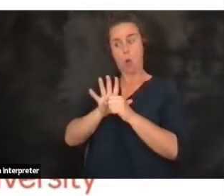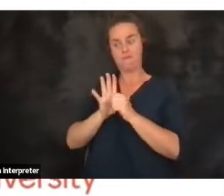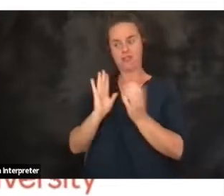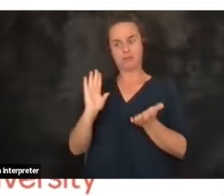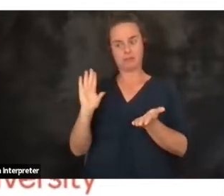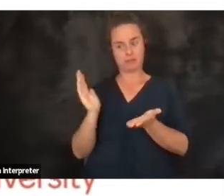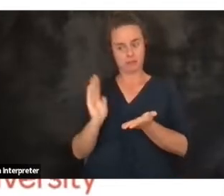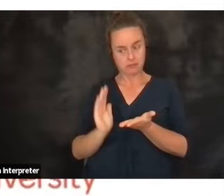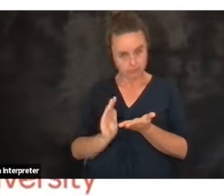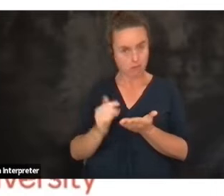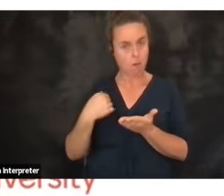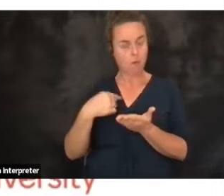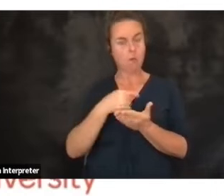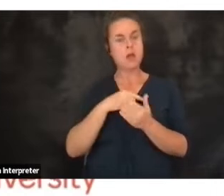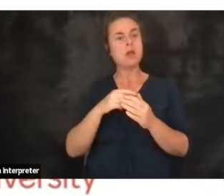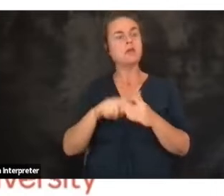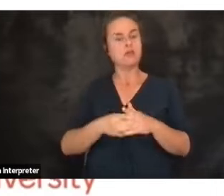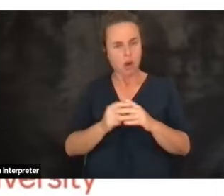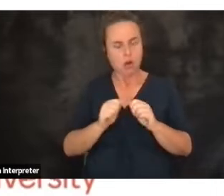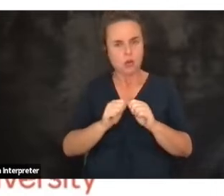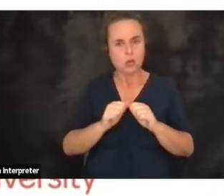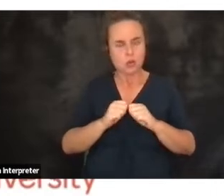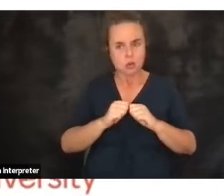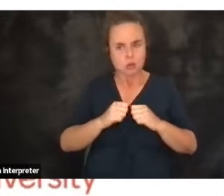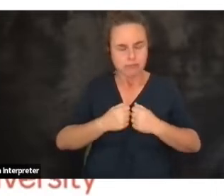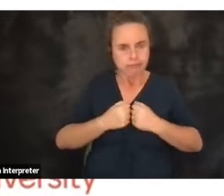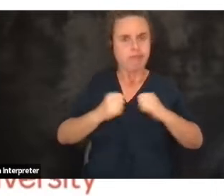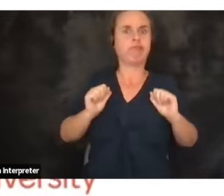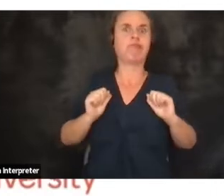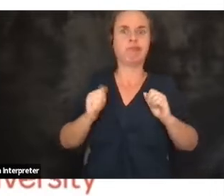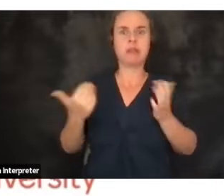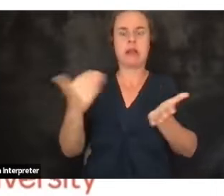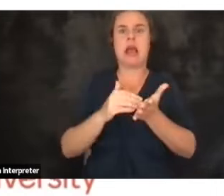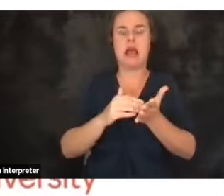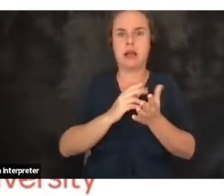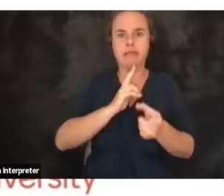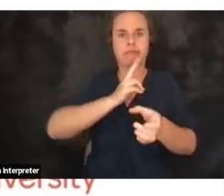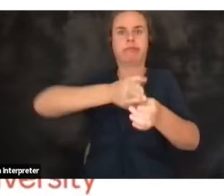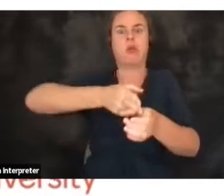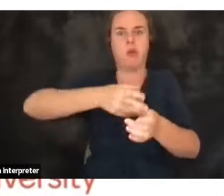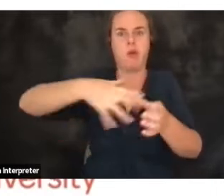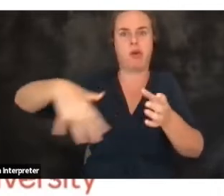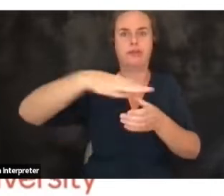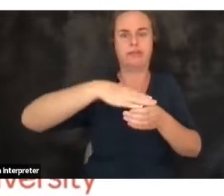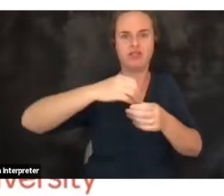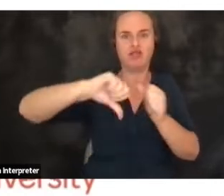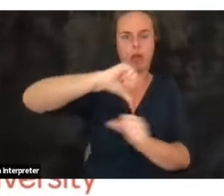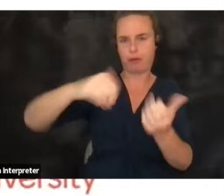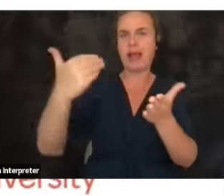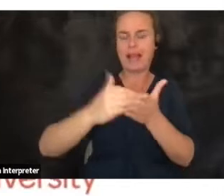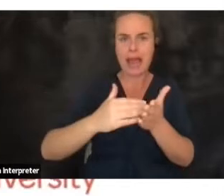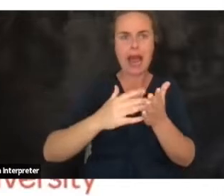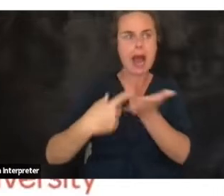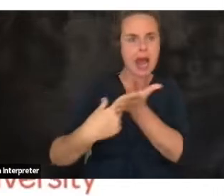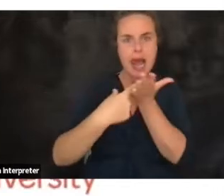pandemic, is really that opportunity to work together again and to work more intentionally in the goals that we want